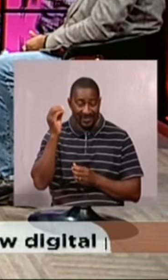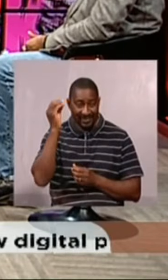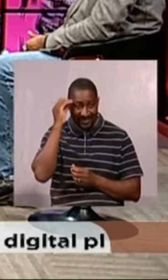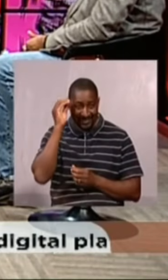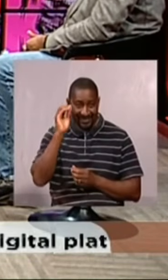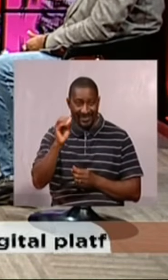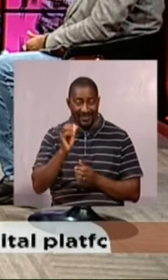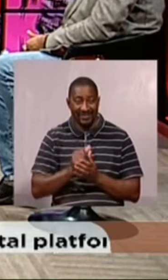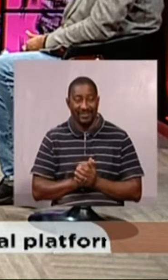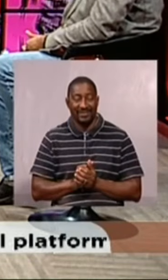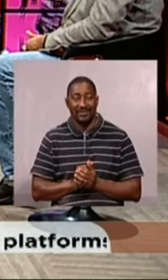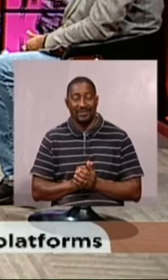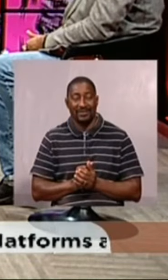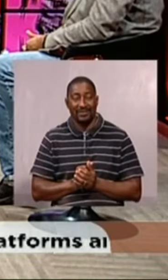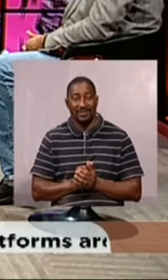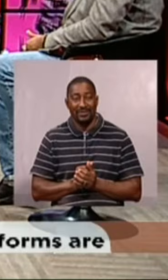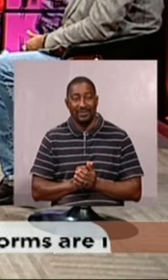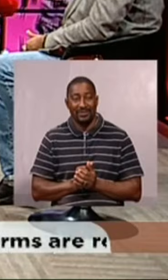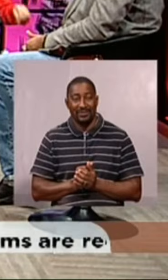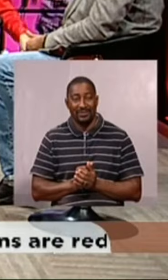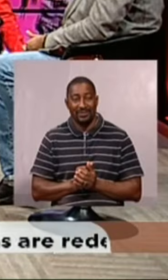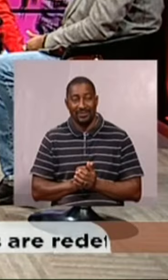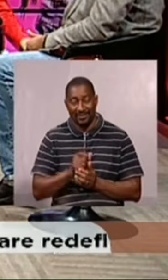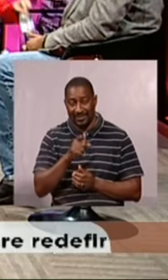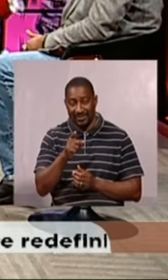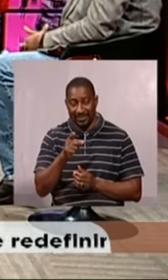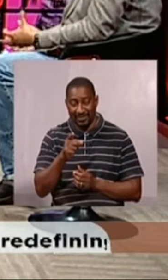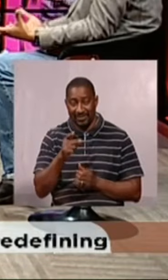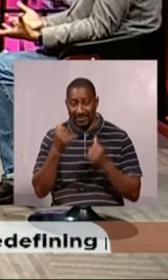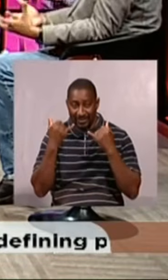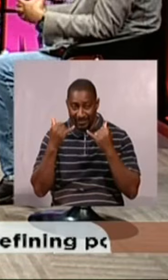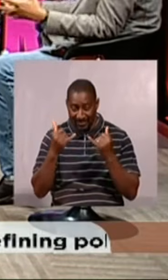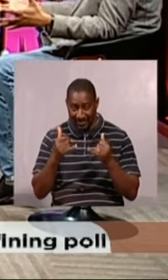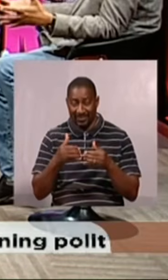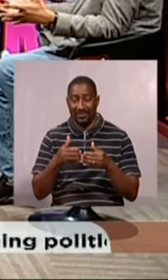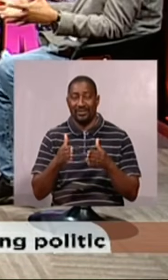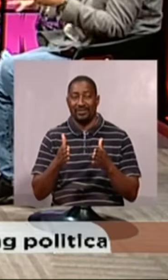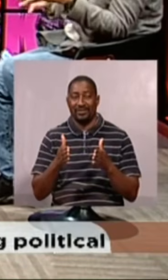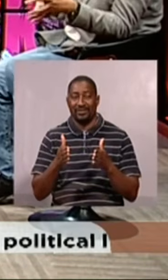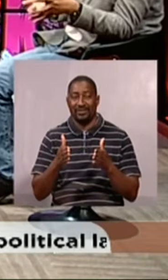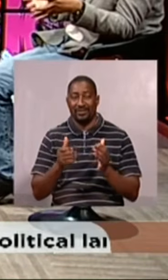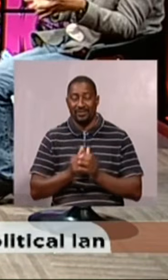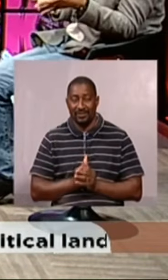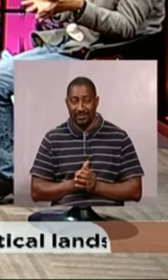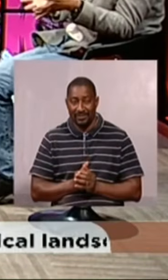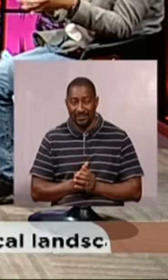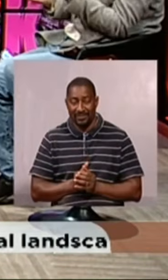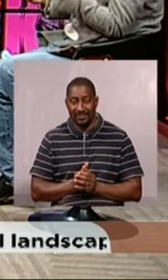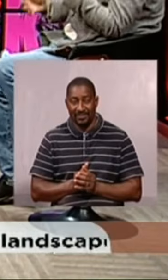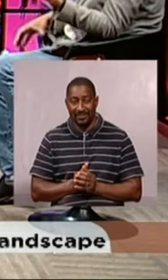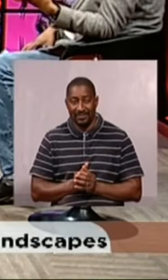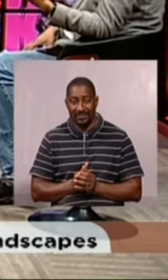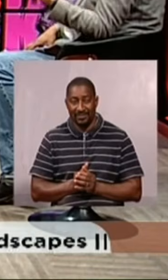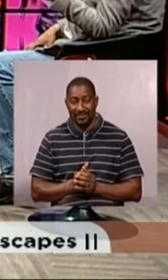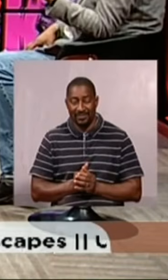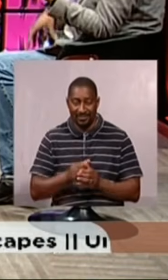might be many don't watch. Yeah. And that is where the information flow should start, official. I mean, logically, that's where it should be the first point. Yeah.